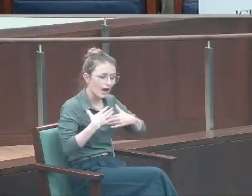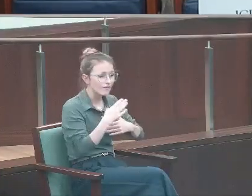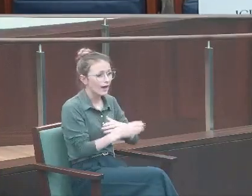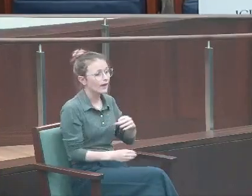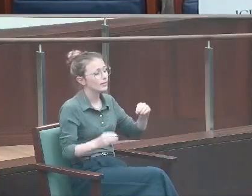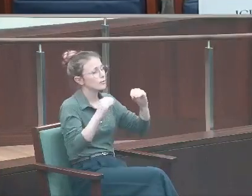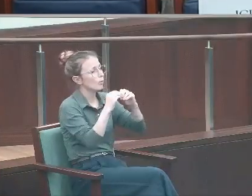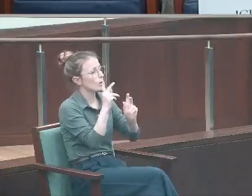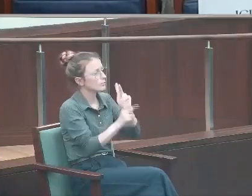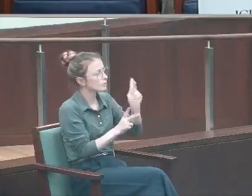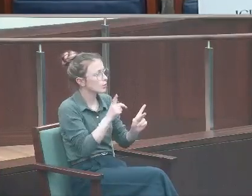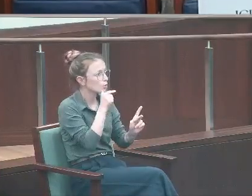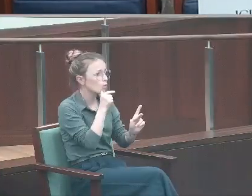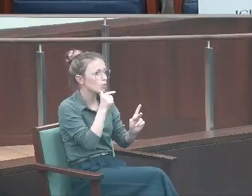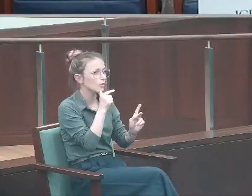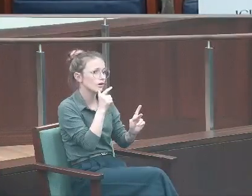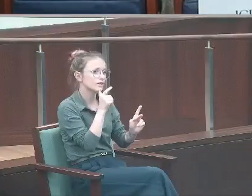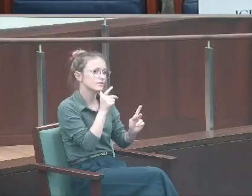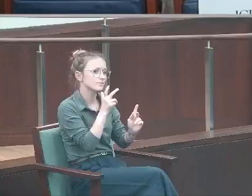people are